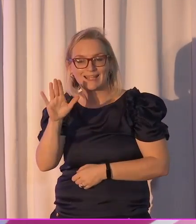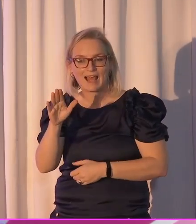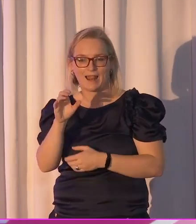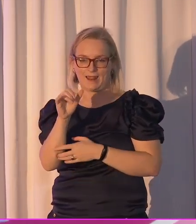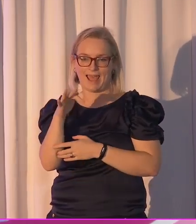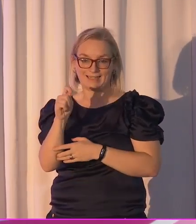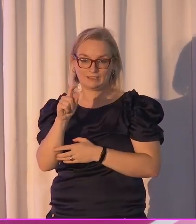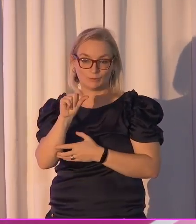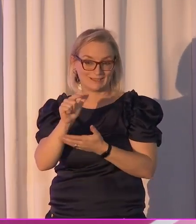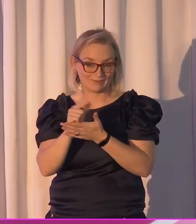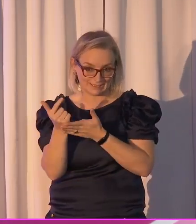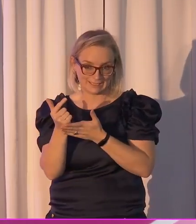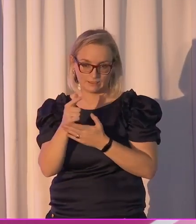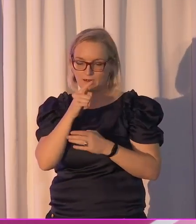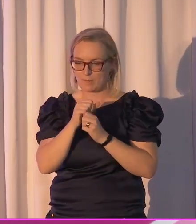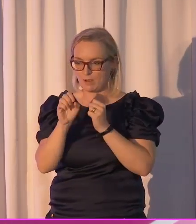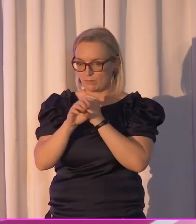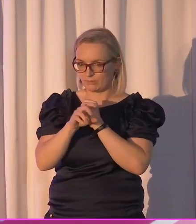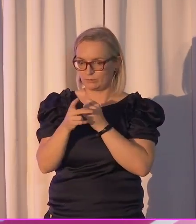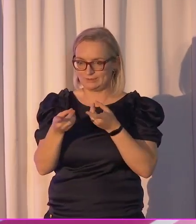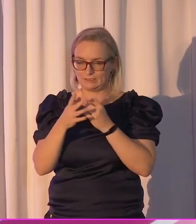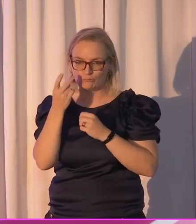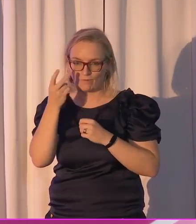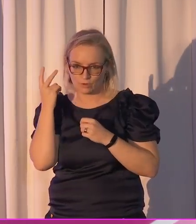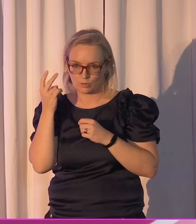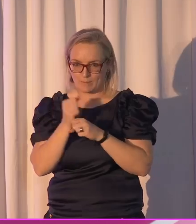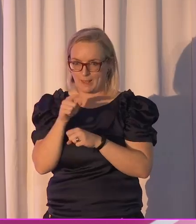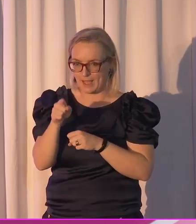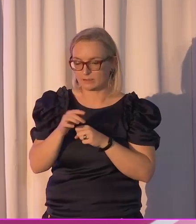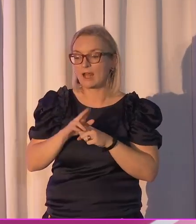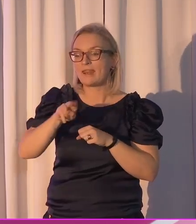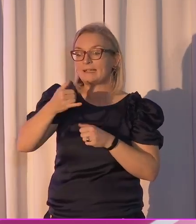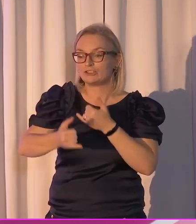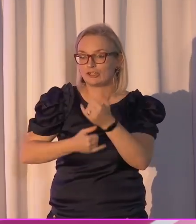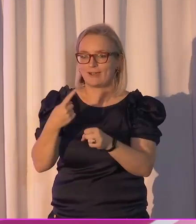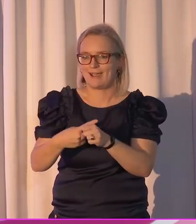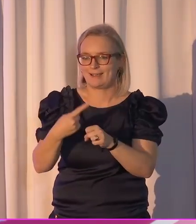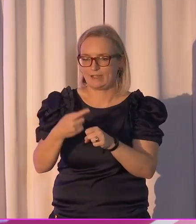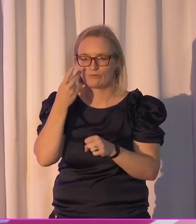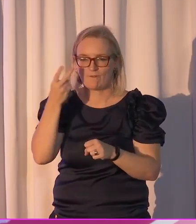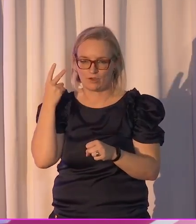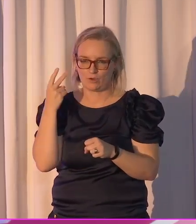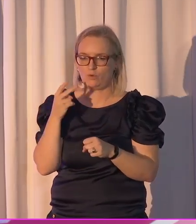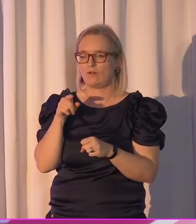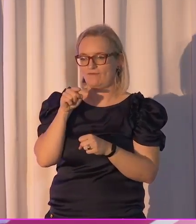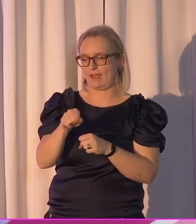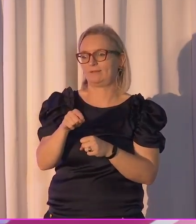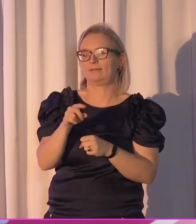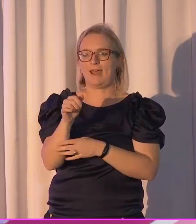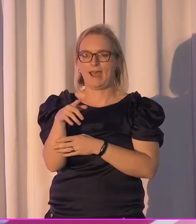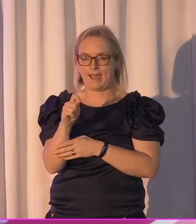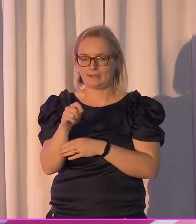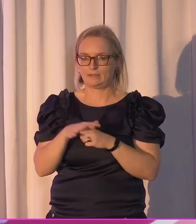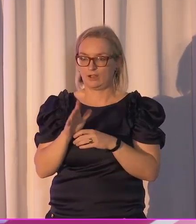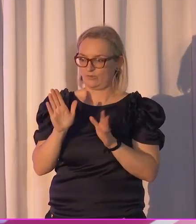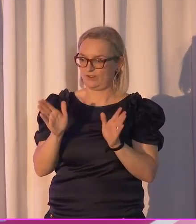Act 2017, and another review of that legislation is due next year. We've developed a code of practice on